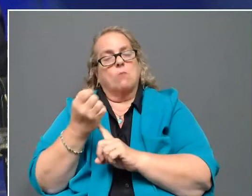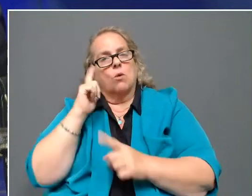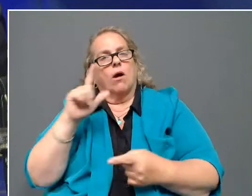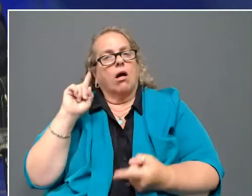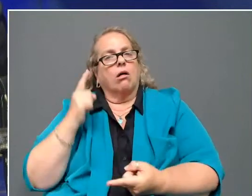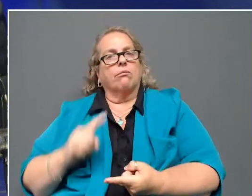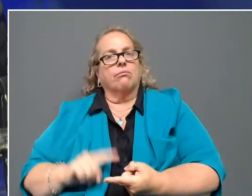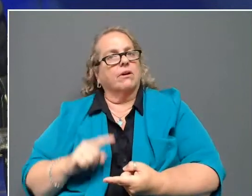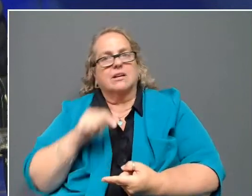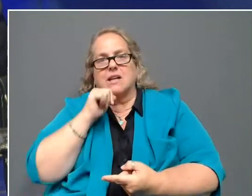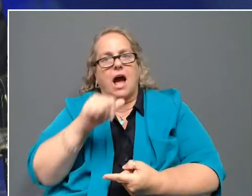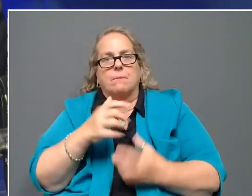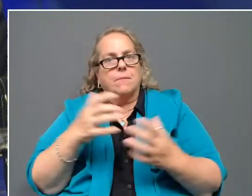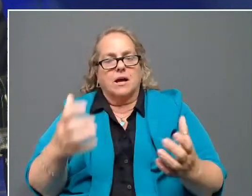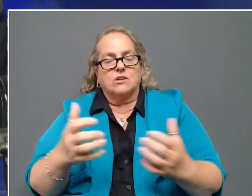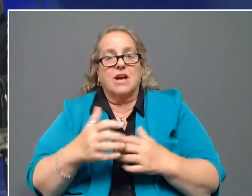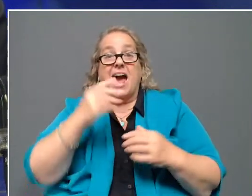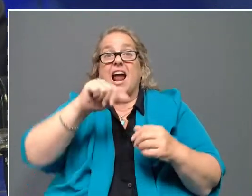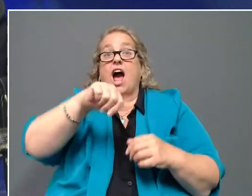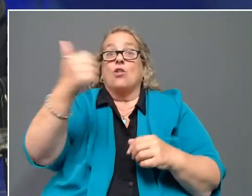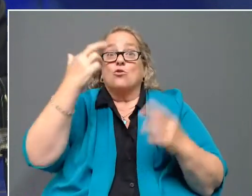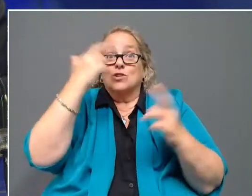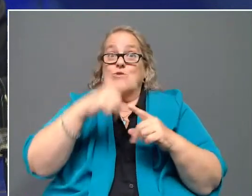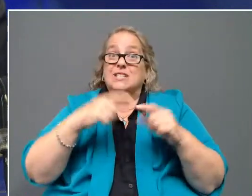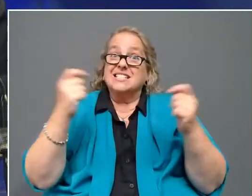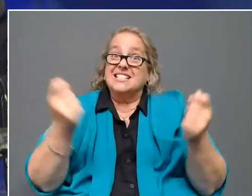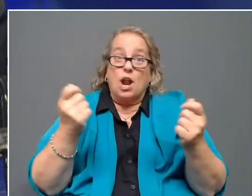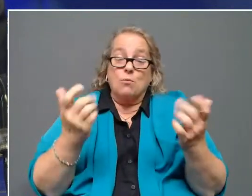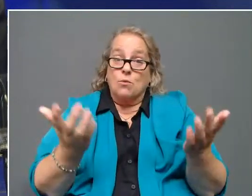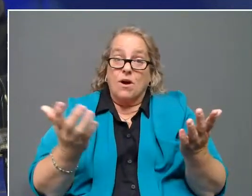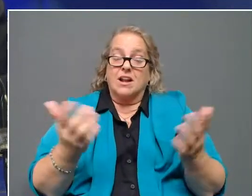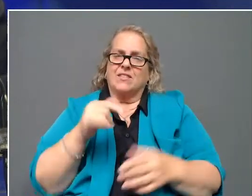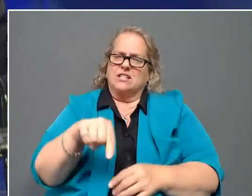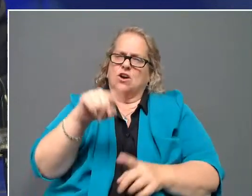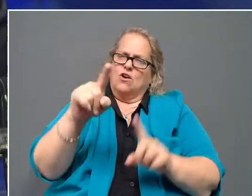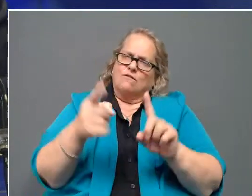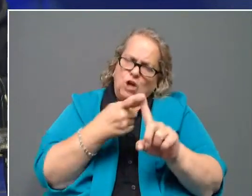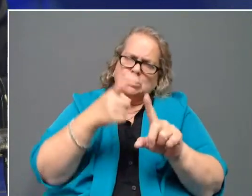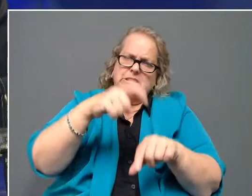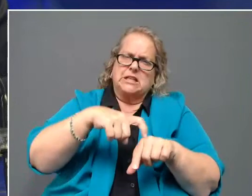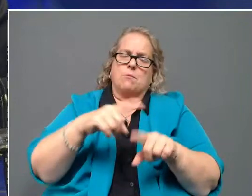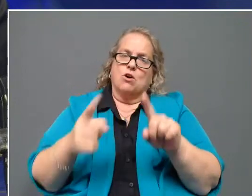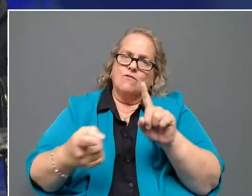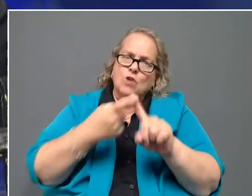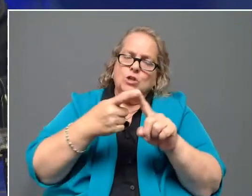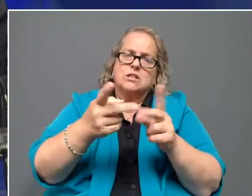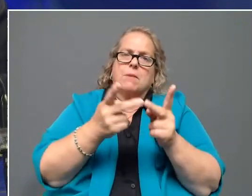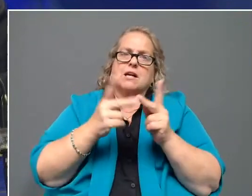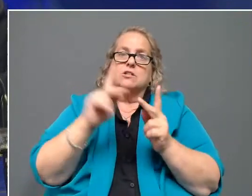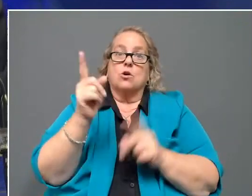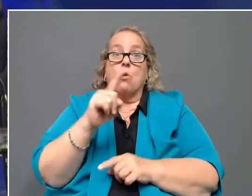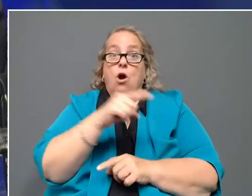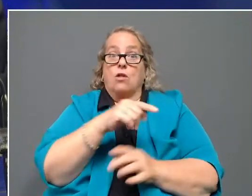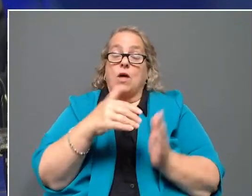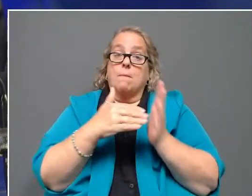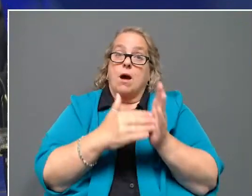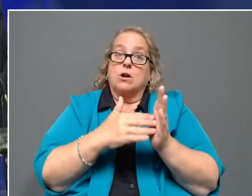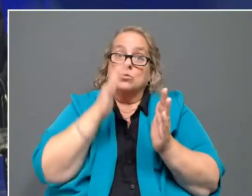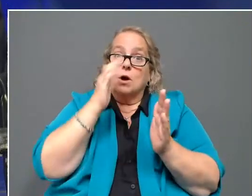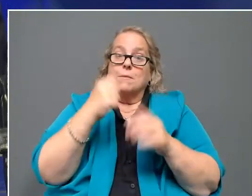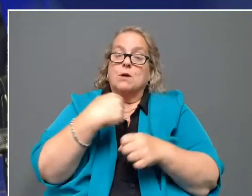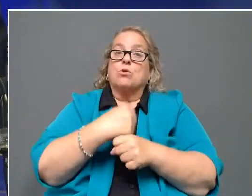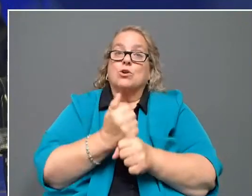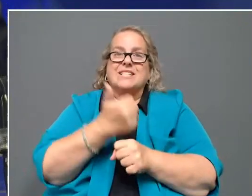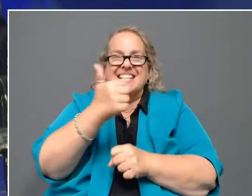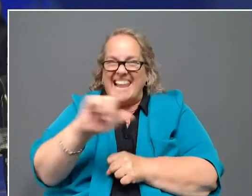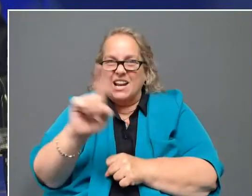celebrate. This is the first time, and this is the first place where these models will be produced anywhere in the